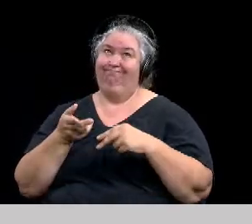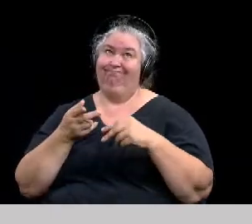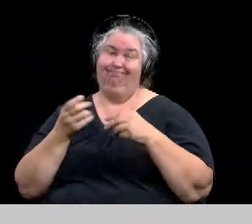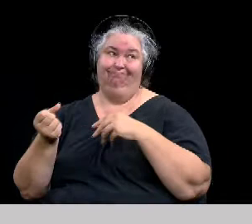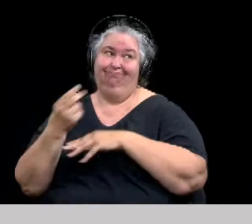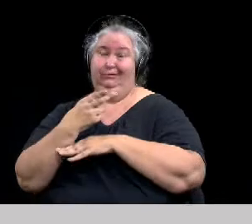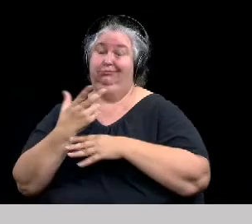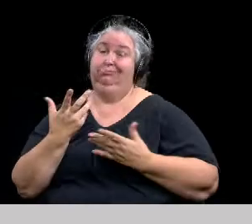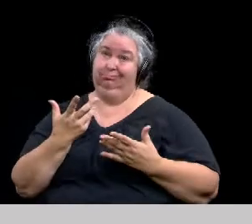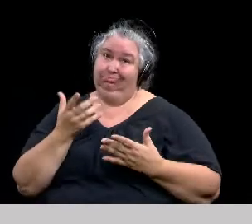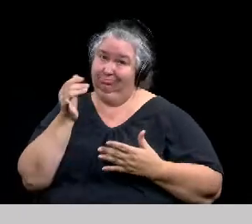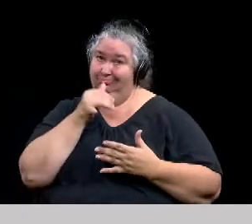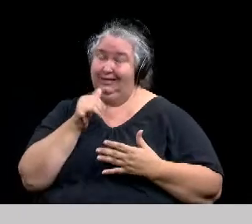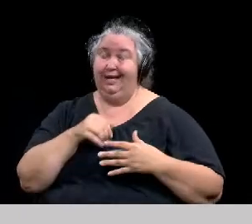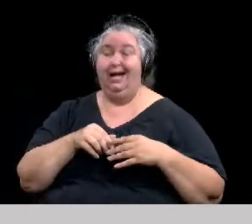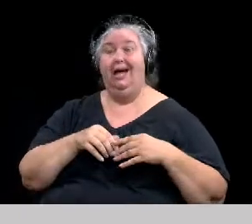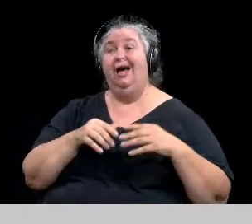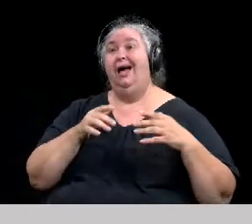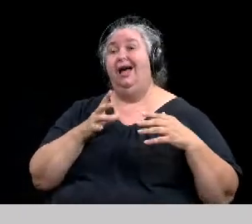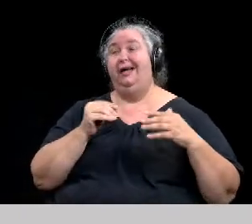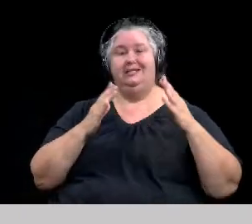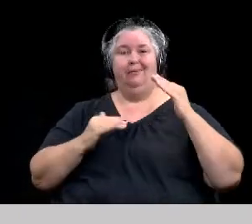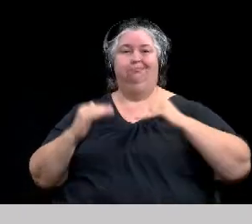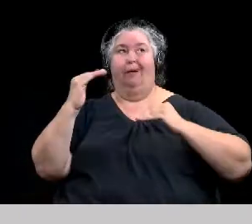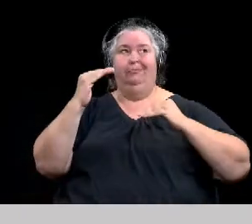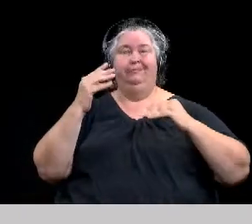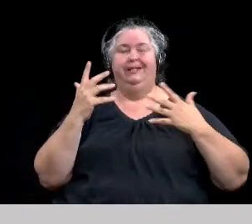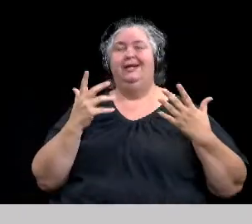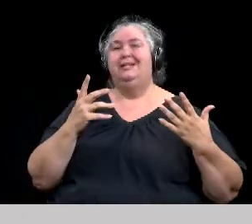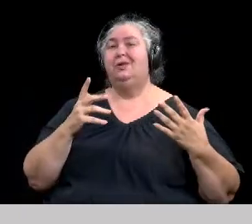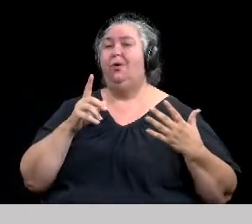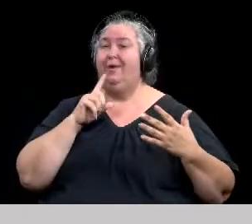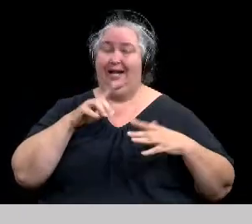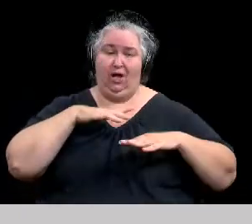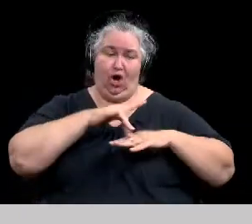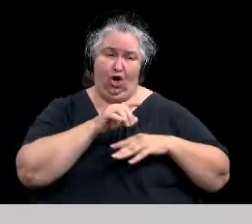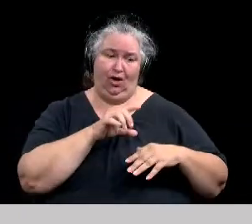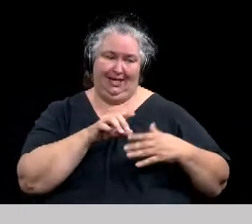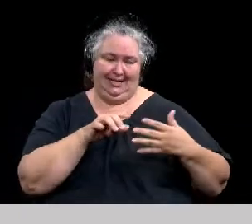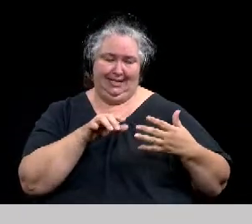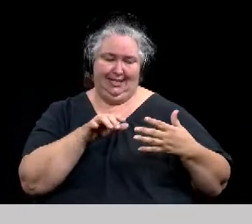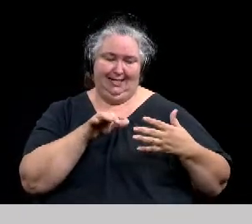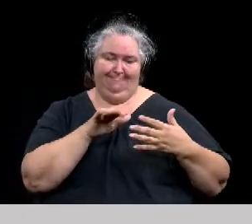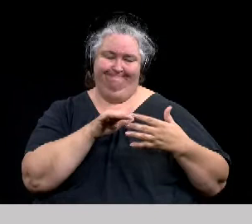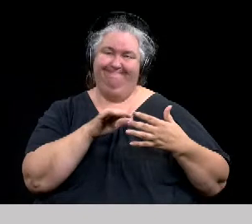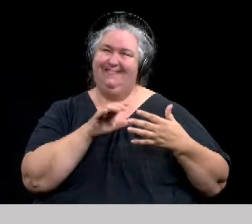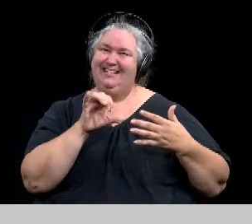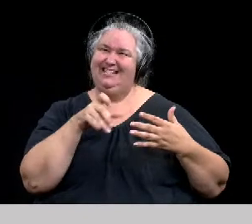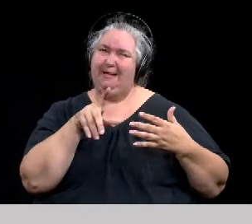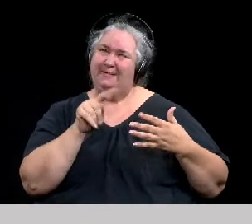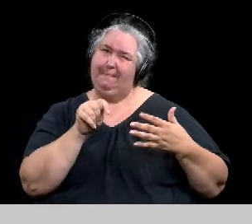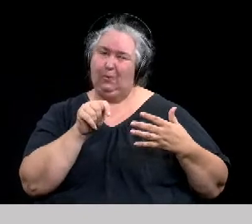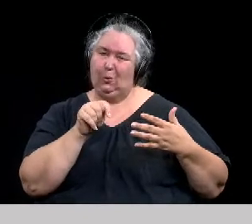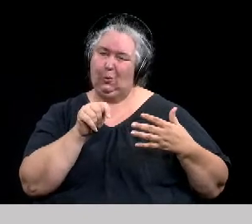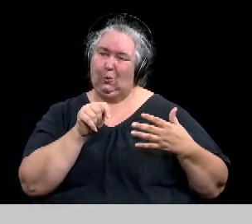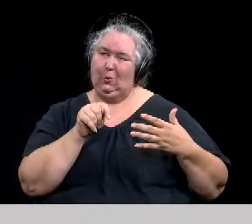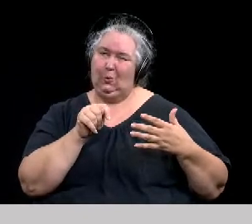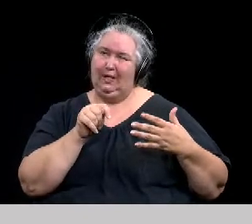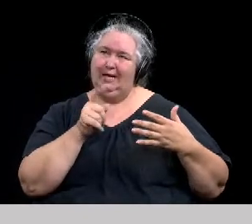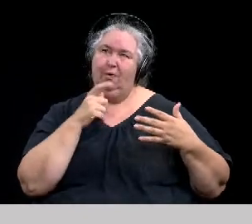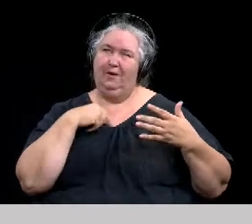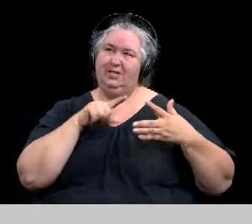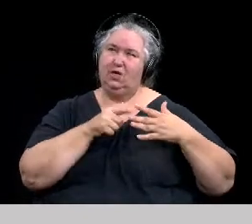And what you'll see here starting in really early September is a kind of upward